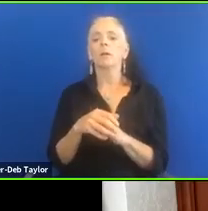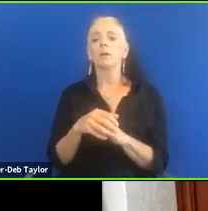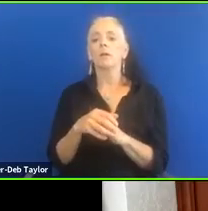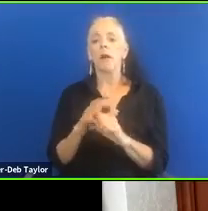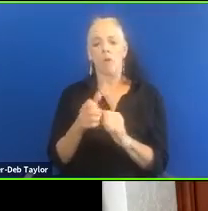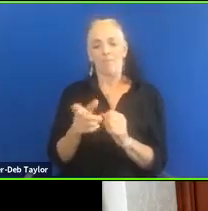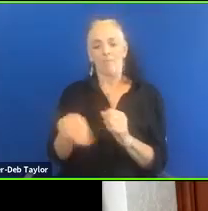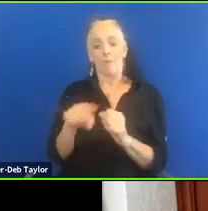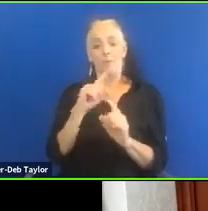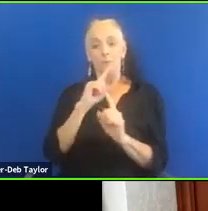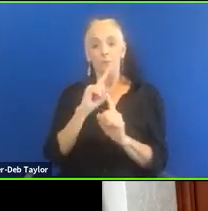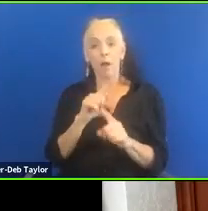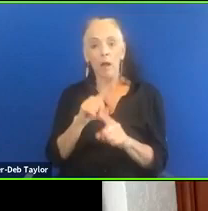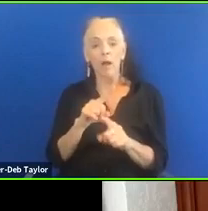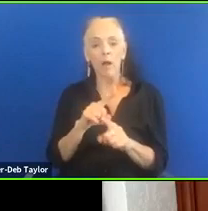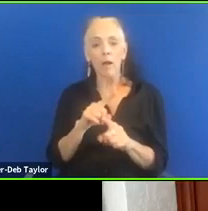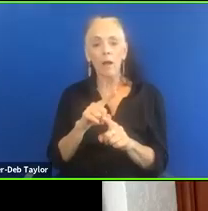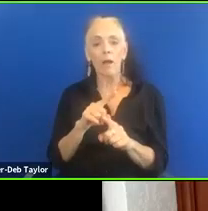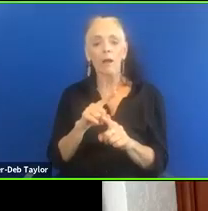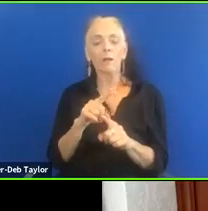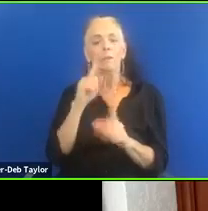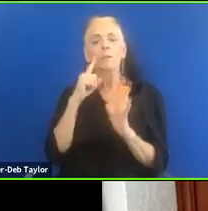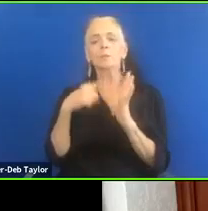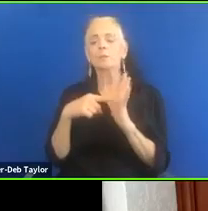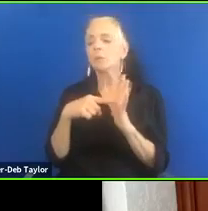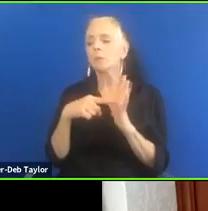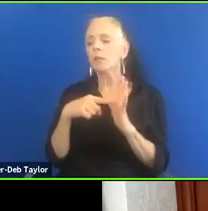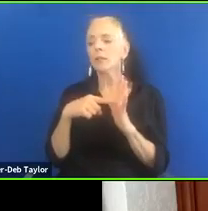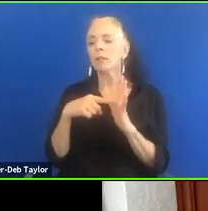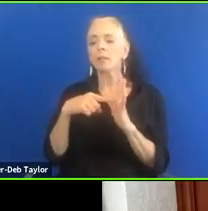by creating, like in the Philippines,